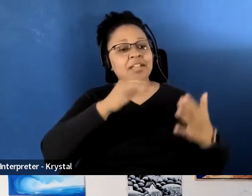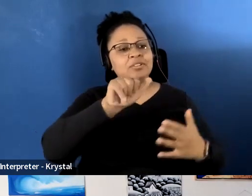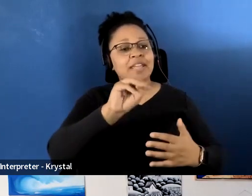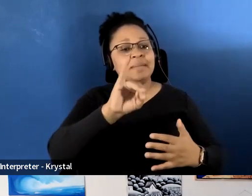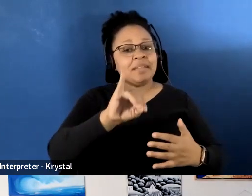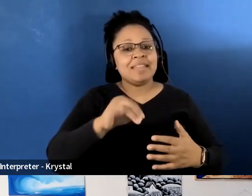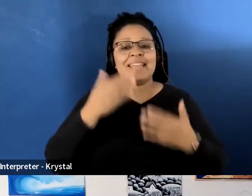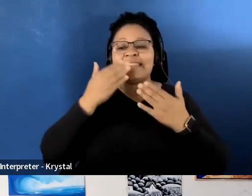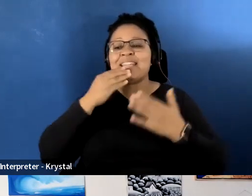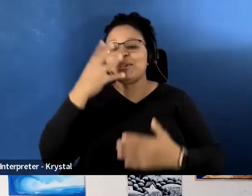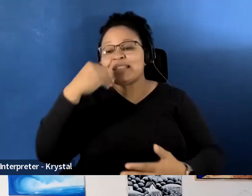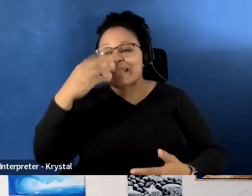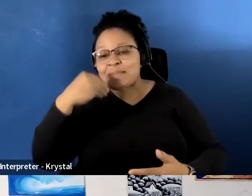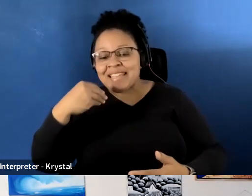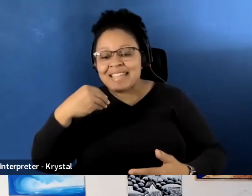you, Sleepy.